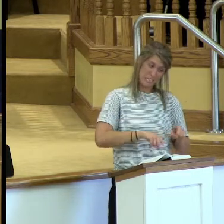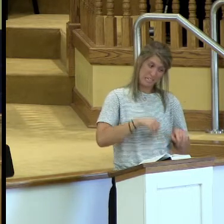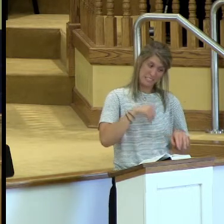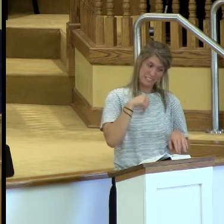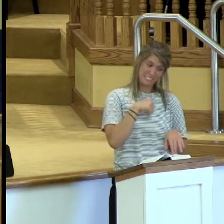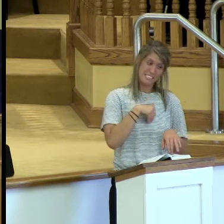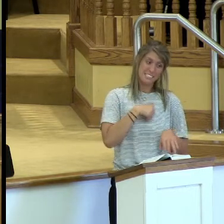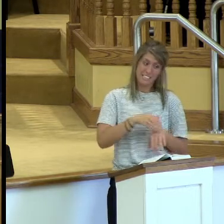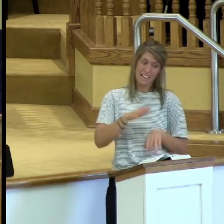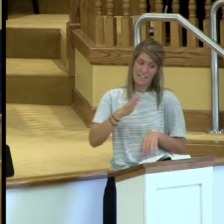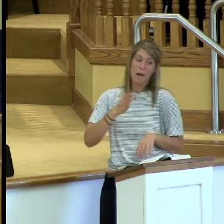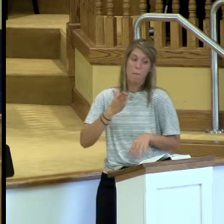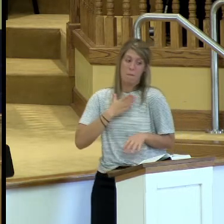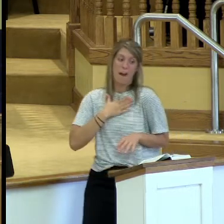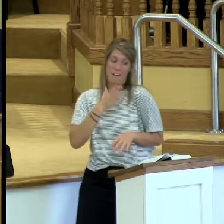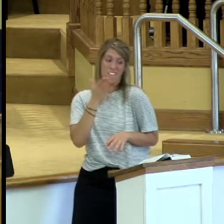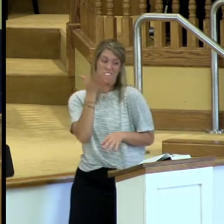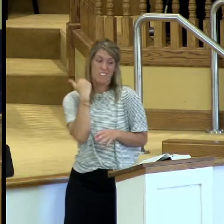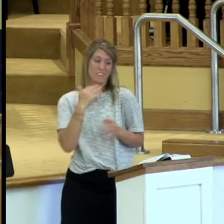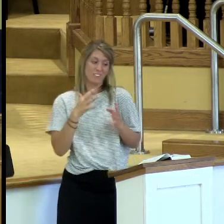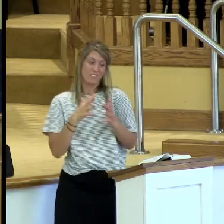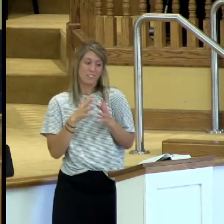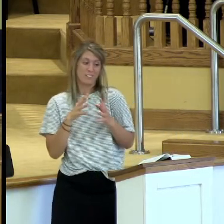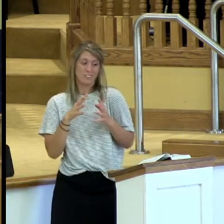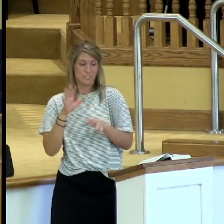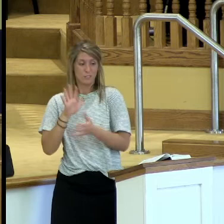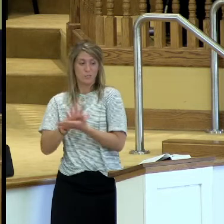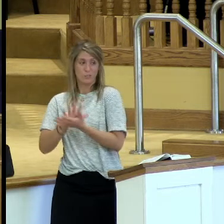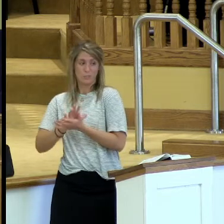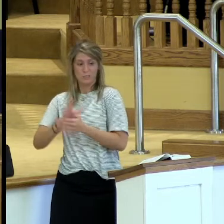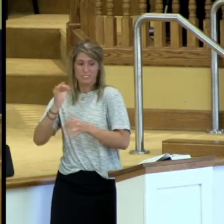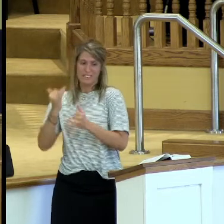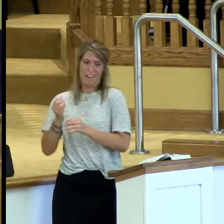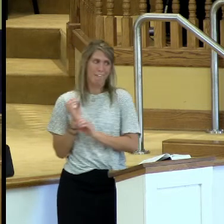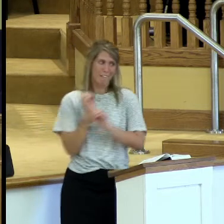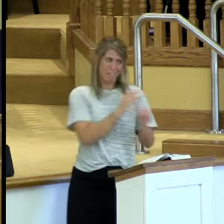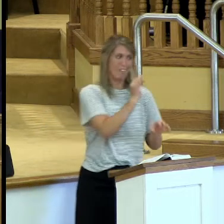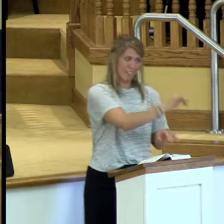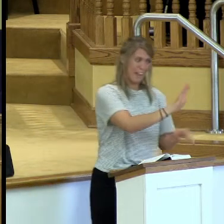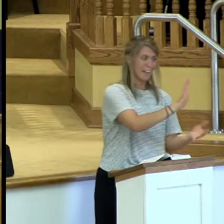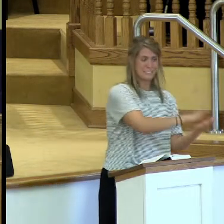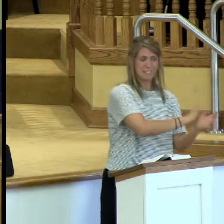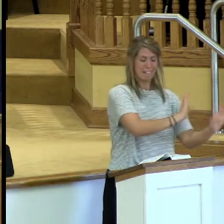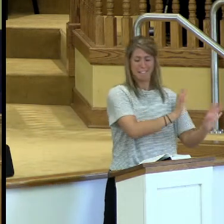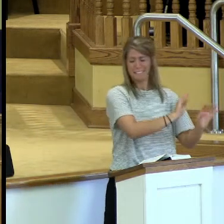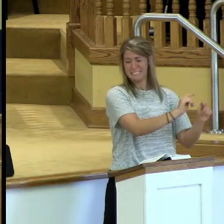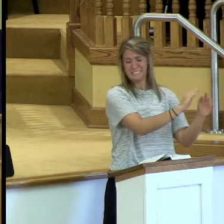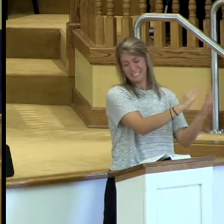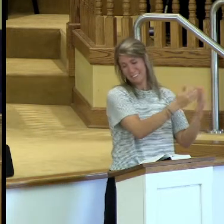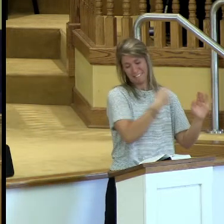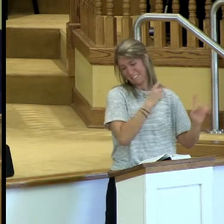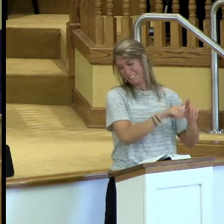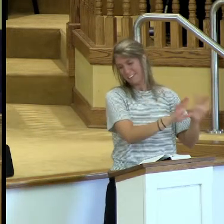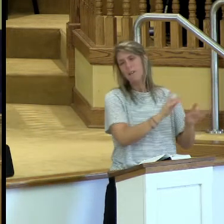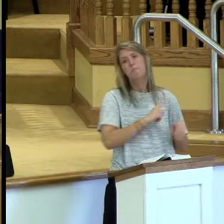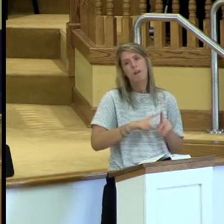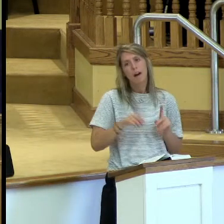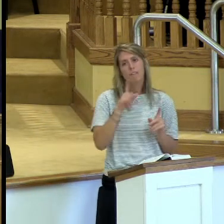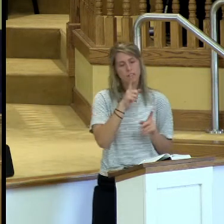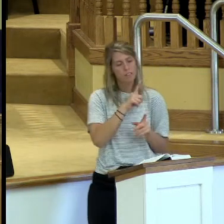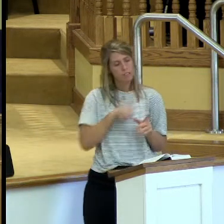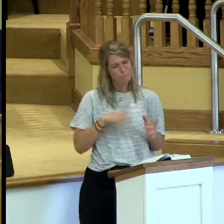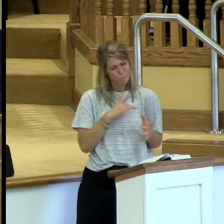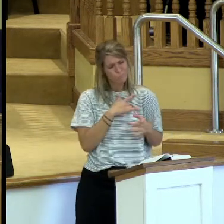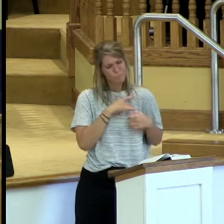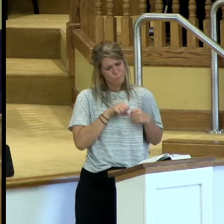Texaco Wolverine to Santa Rosa. Like, I'm telling you, like, my church will get shot up. We can't do that. But he did break my